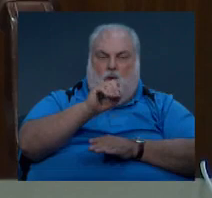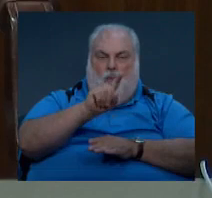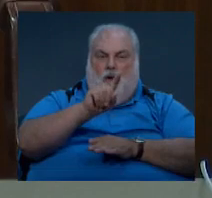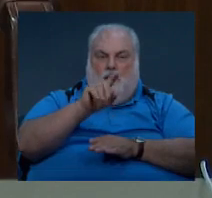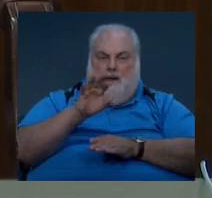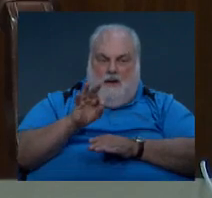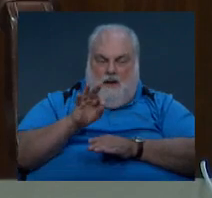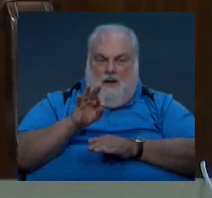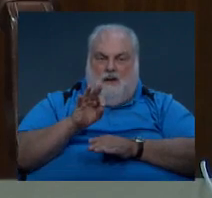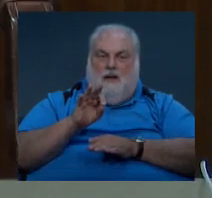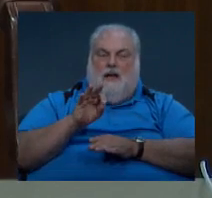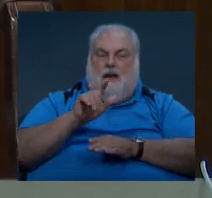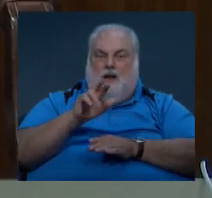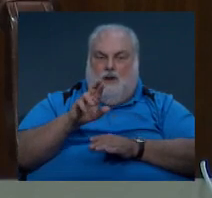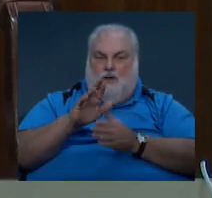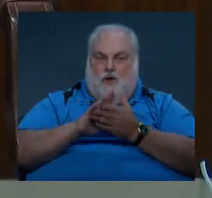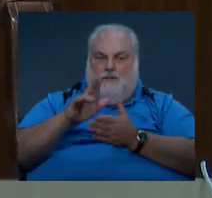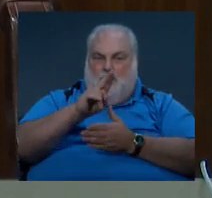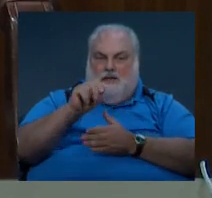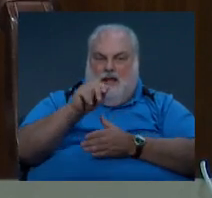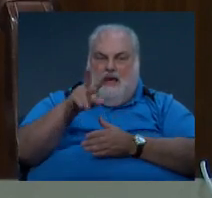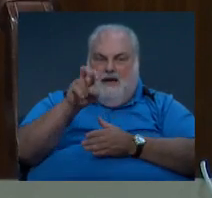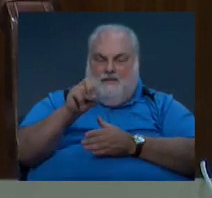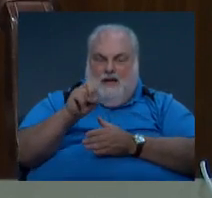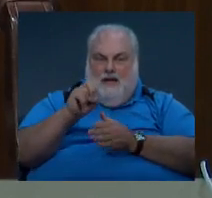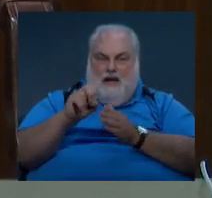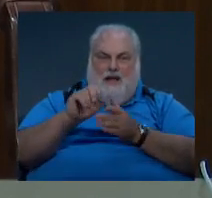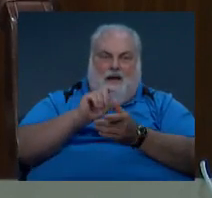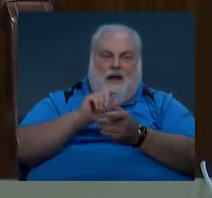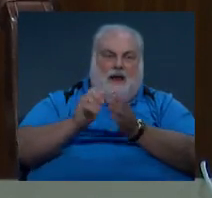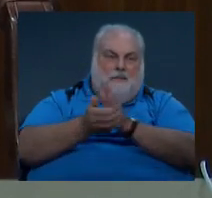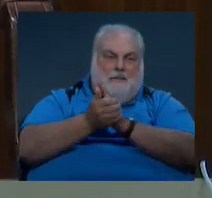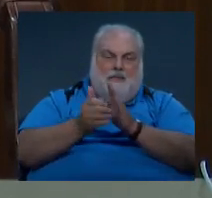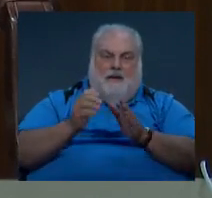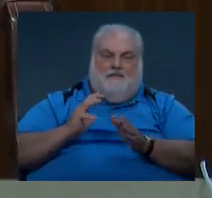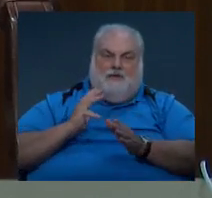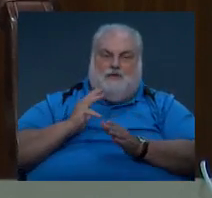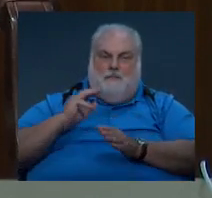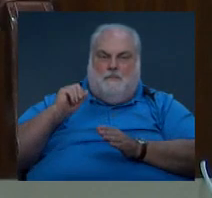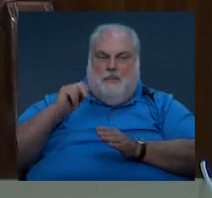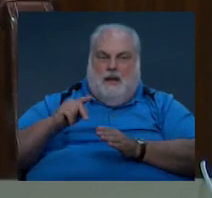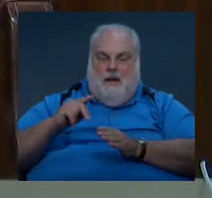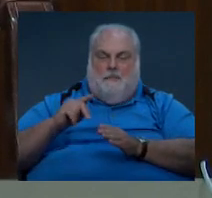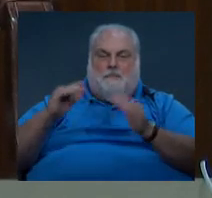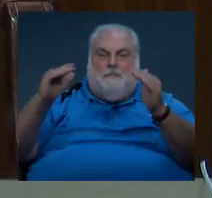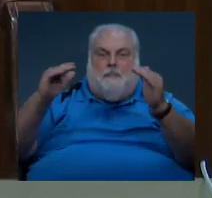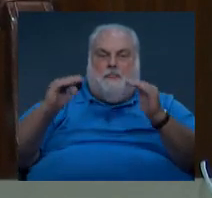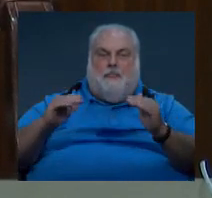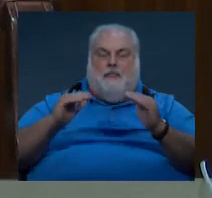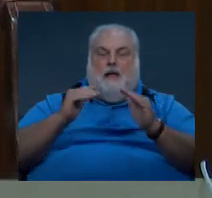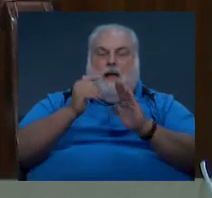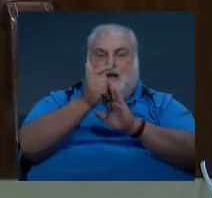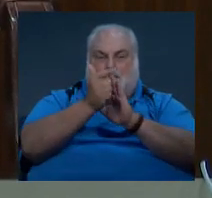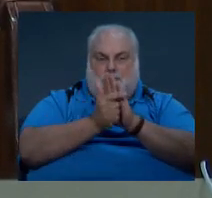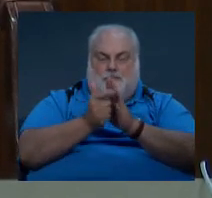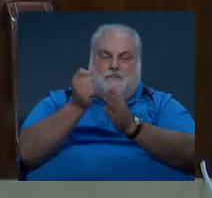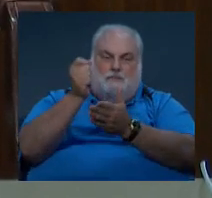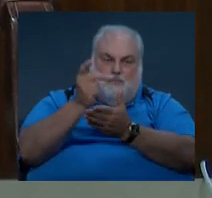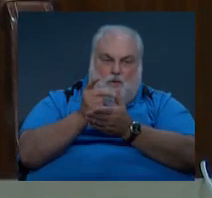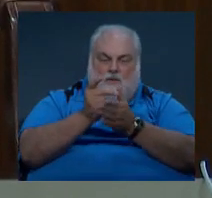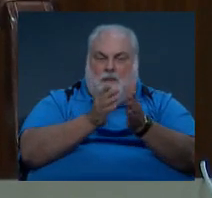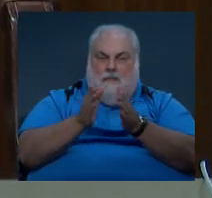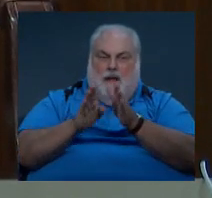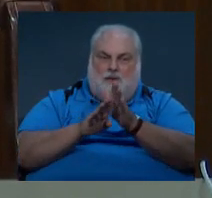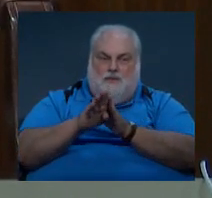Avenue, Little Rock, Arkansas, amending the official zoning map of the city of Little Rock, Arkansas, and for the purposes, an ordinance to approve a plan zoning